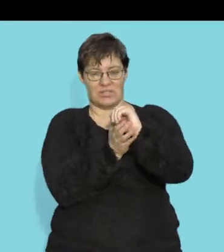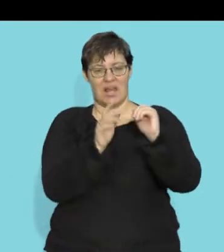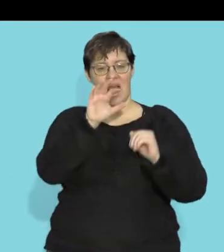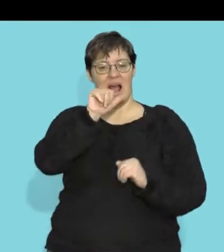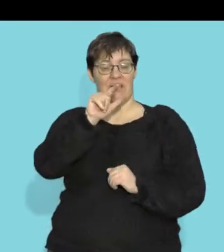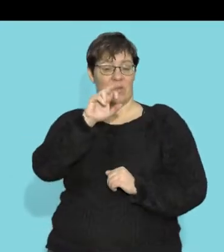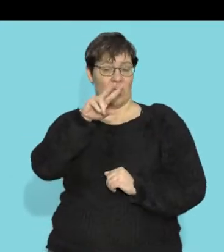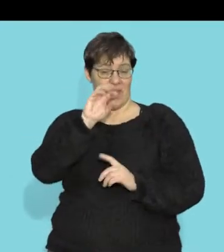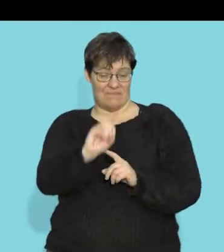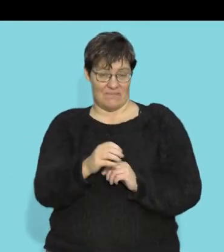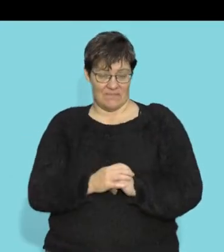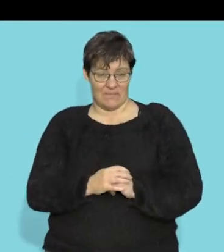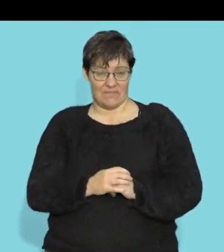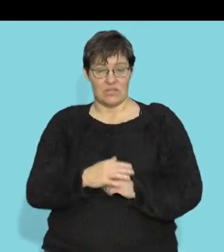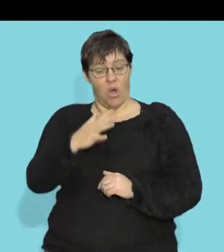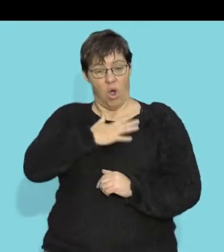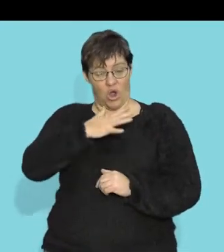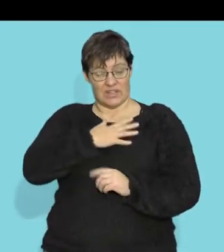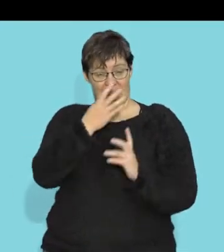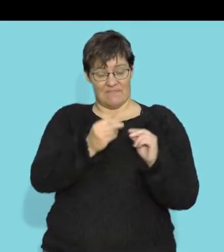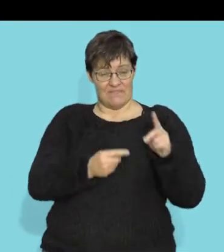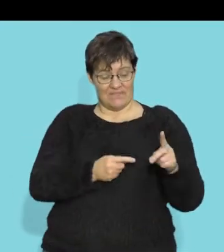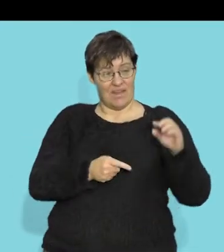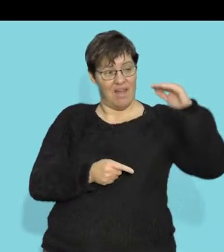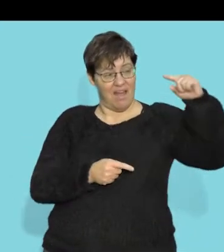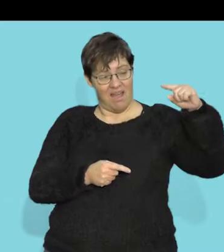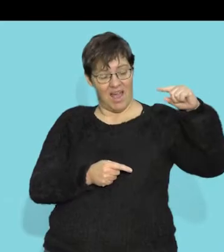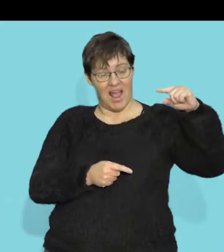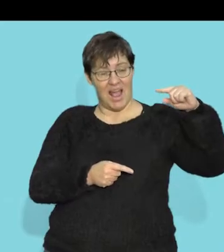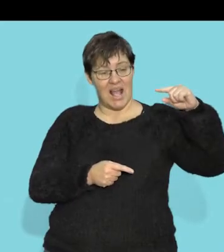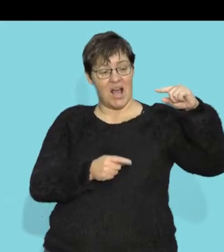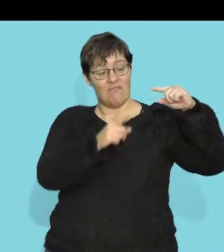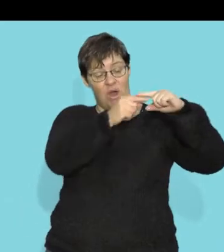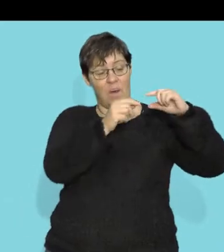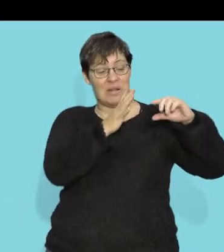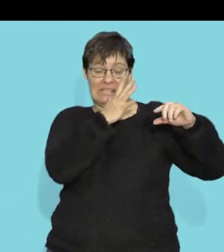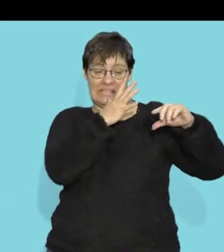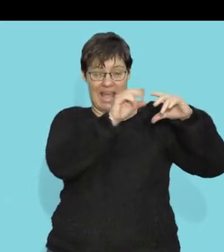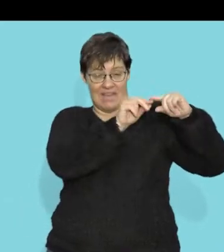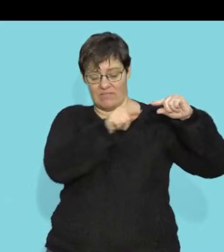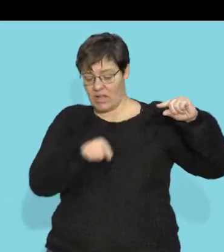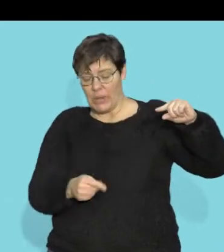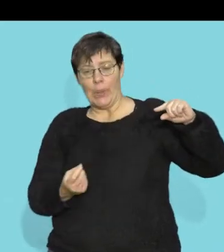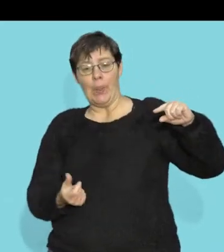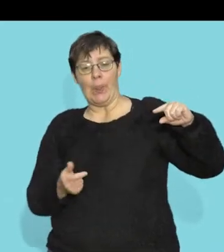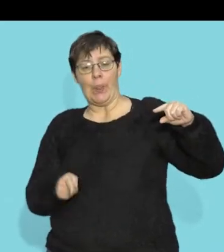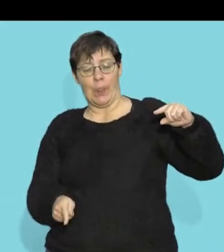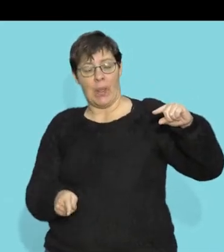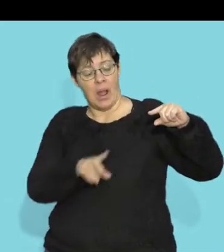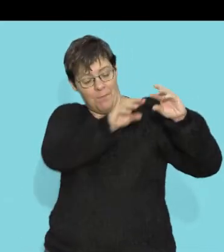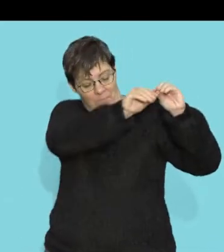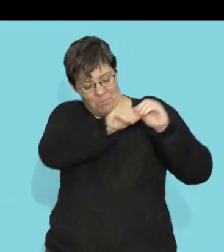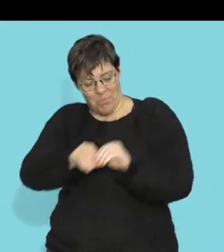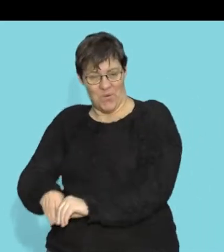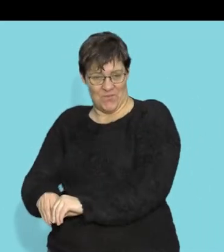we have oxygen over here, that's what I'm saying, the oxygen moves from the alveoli